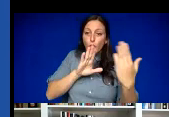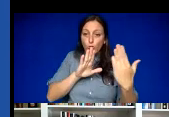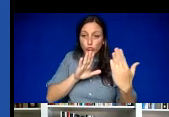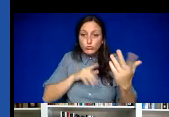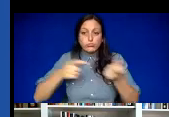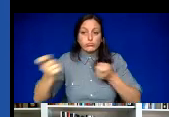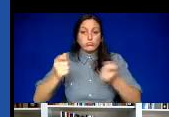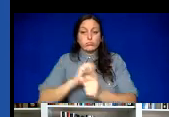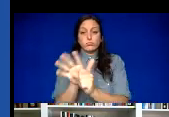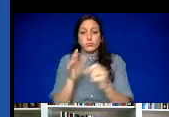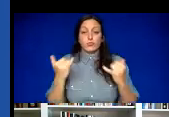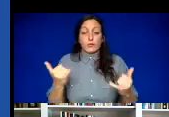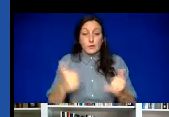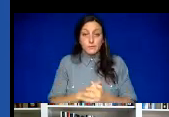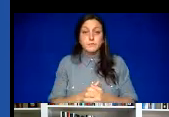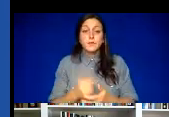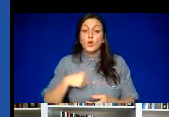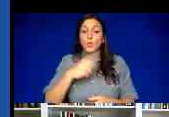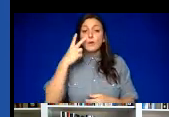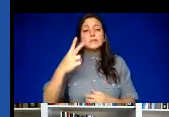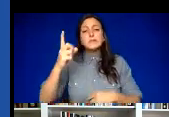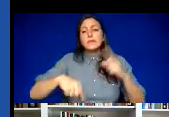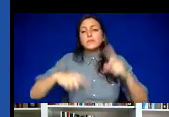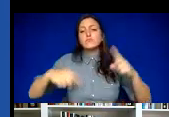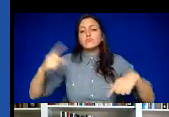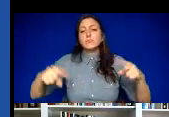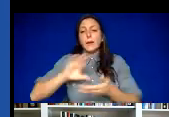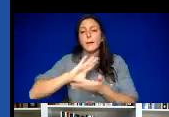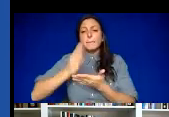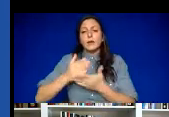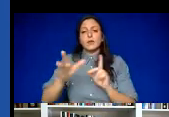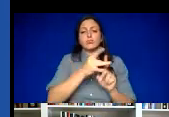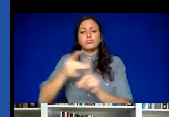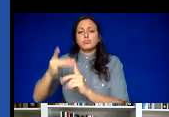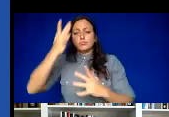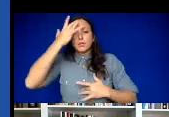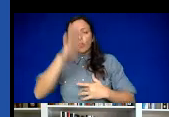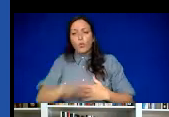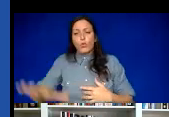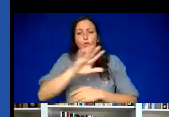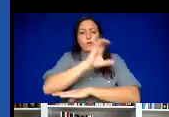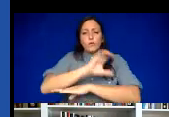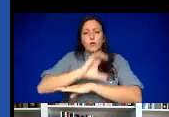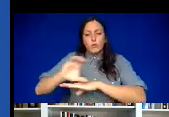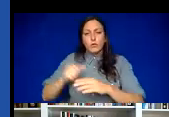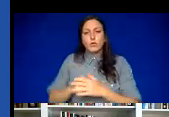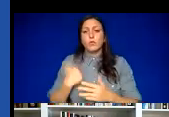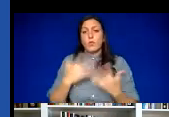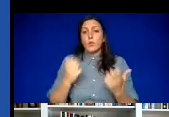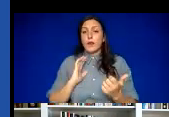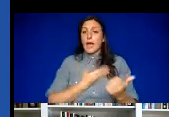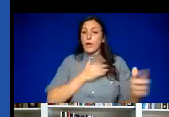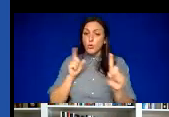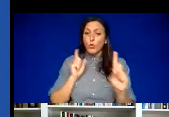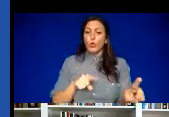point. We see variable case rates across the state. We want to make sure that the orders that are in place are really the